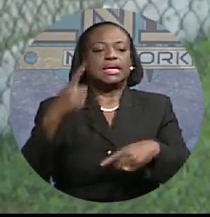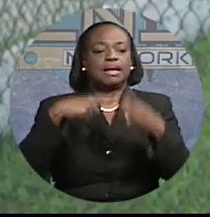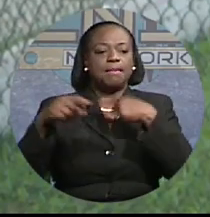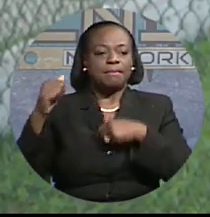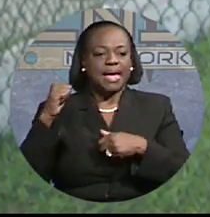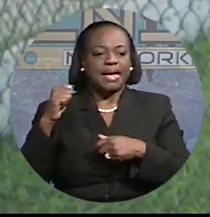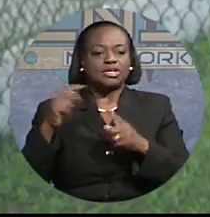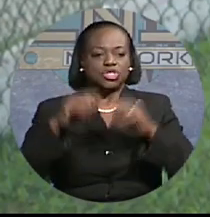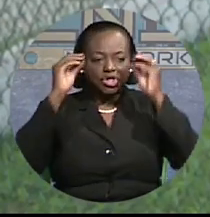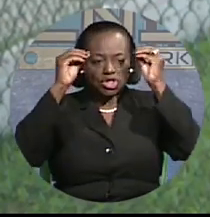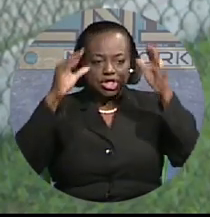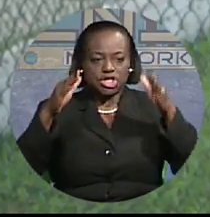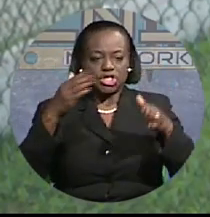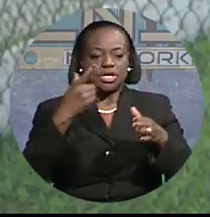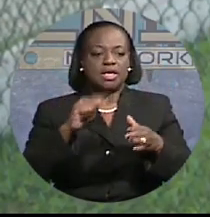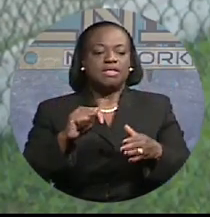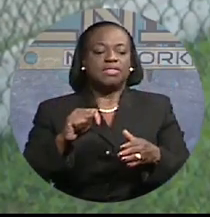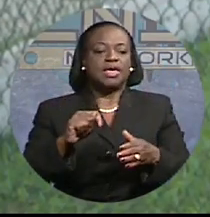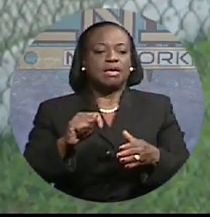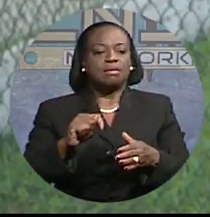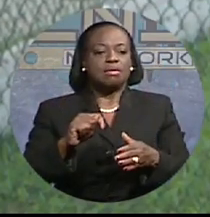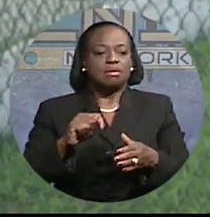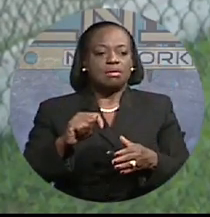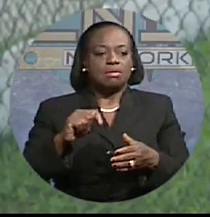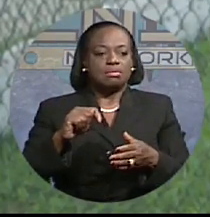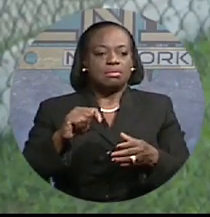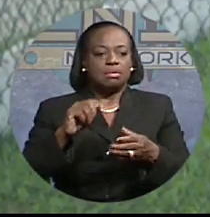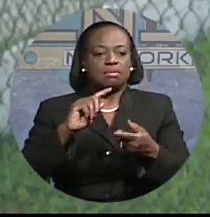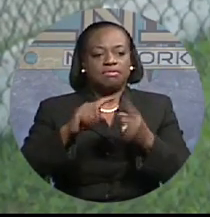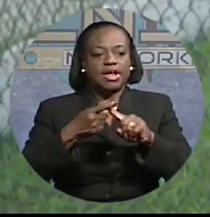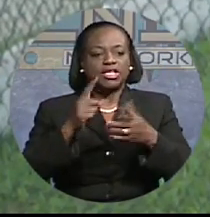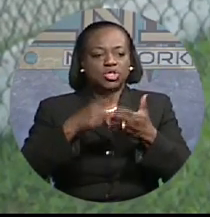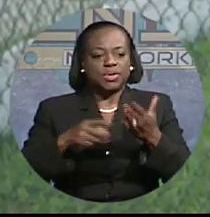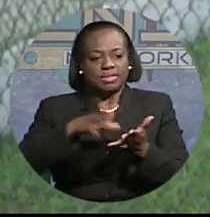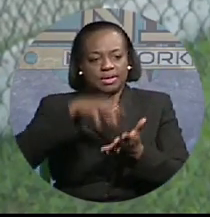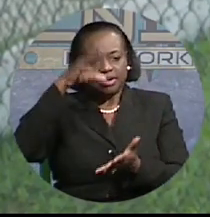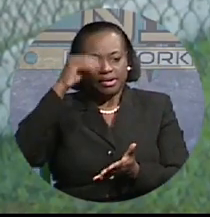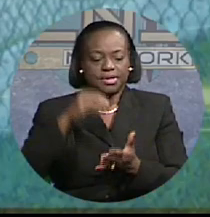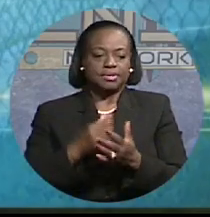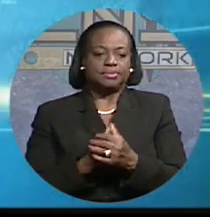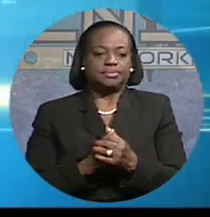their colleagues what they've learned. Kendino Knowles, ZNS Network News.